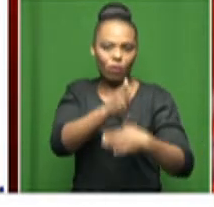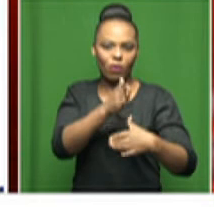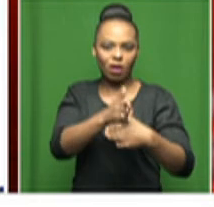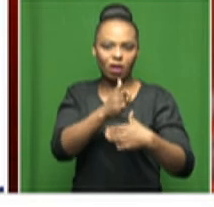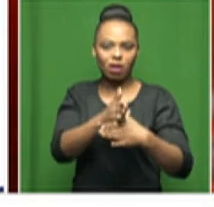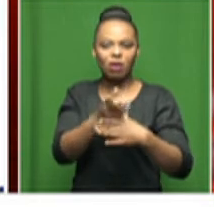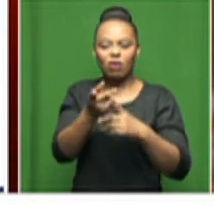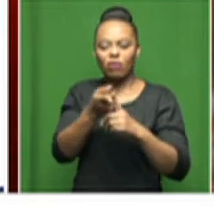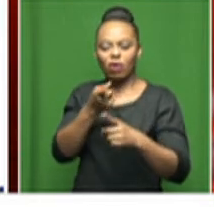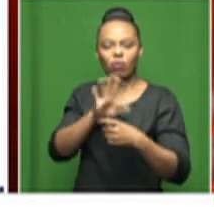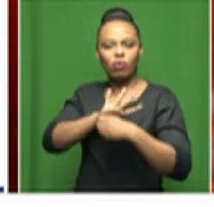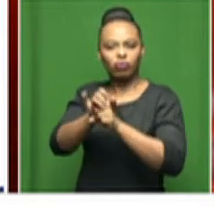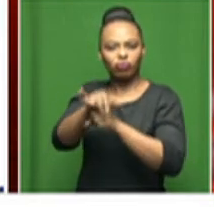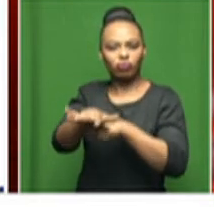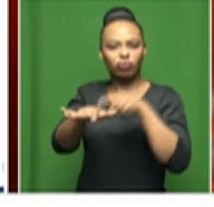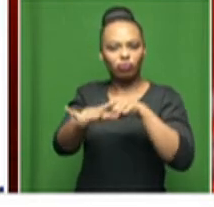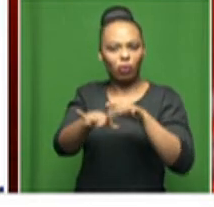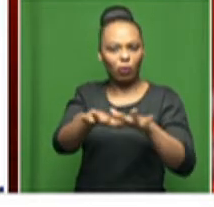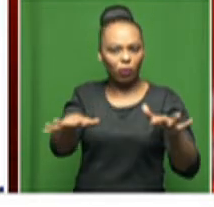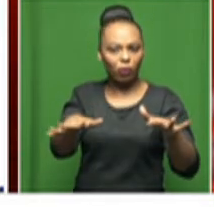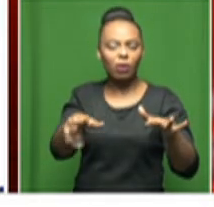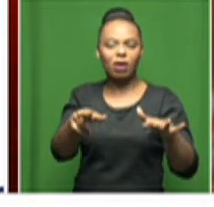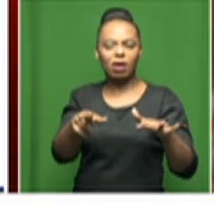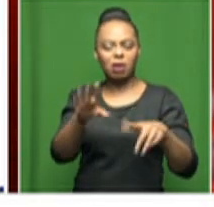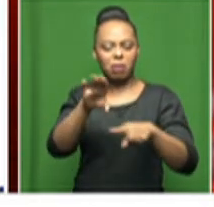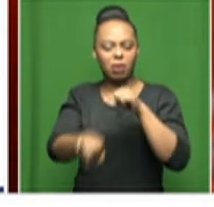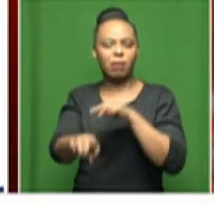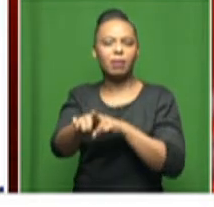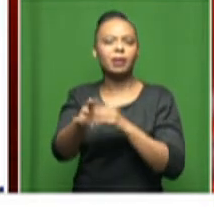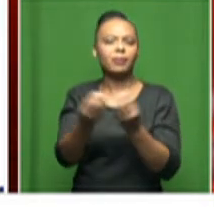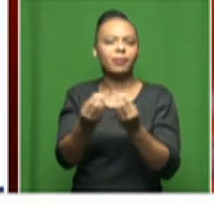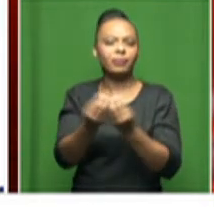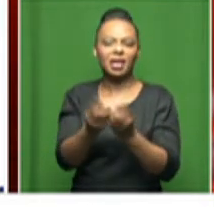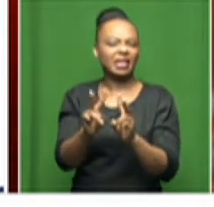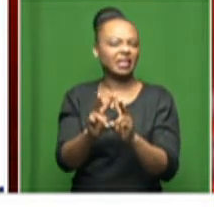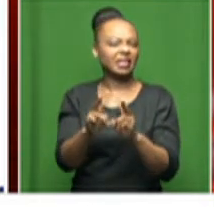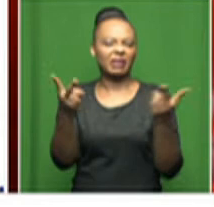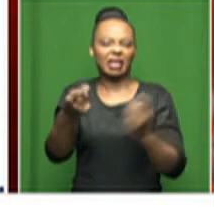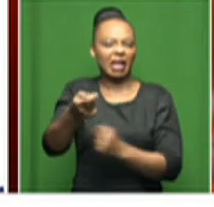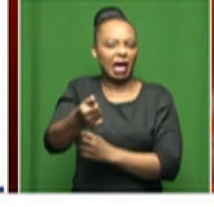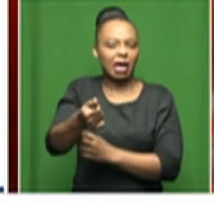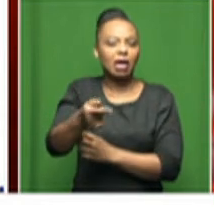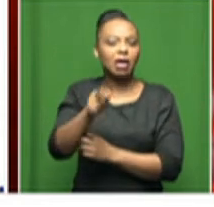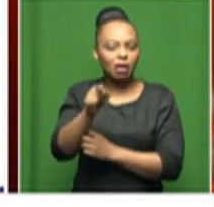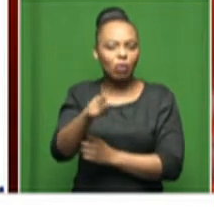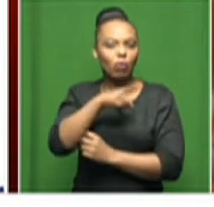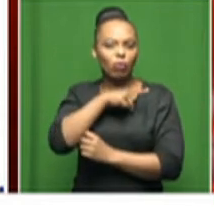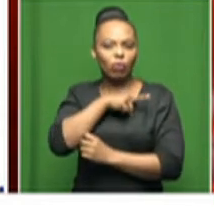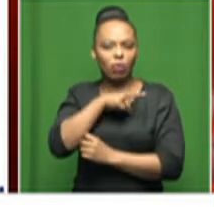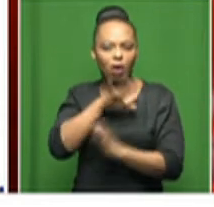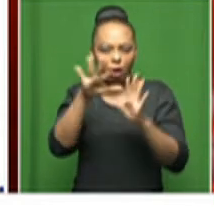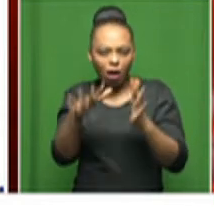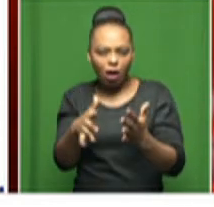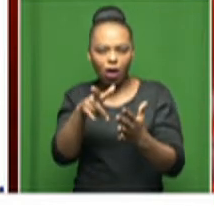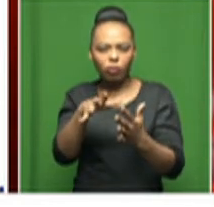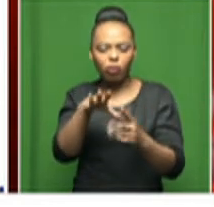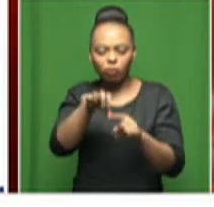variant predominantly, what we observed was very little difference in terms of the case